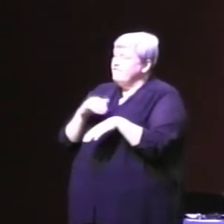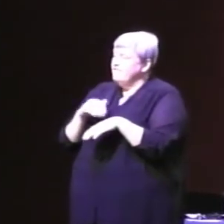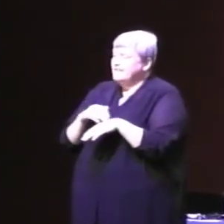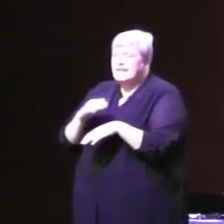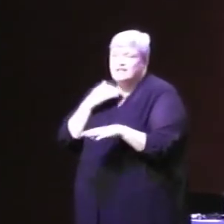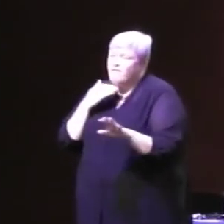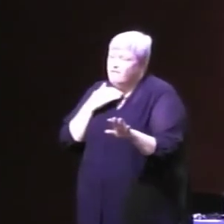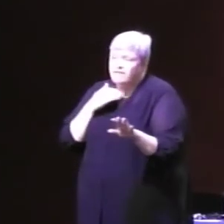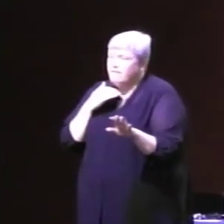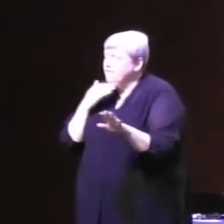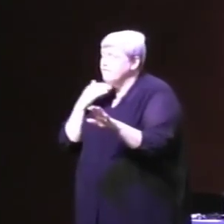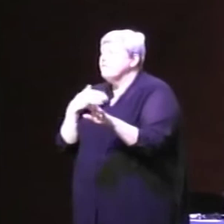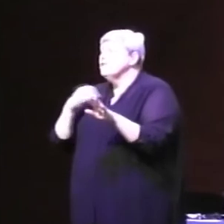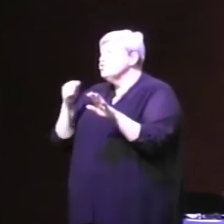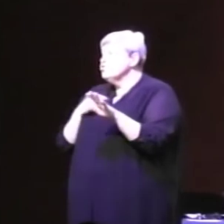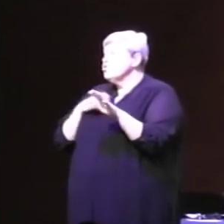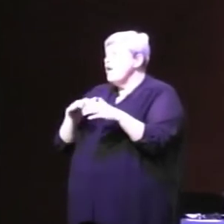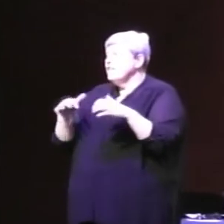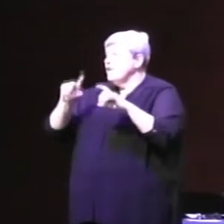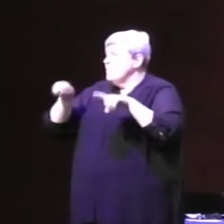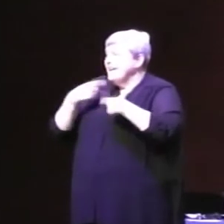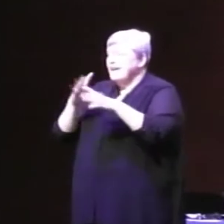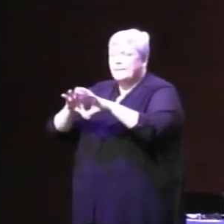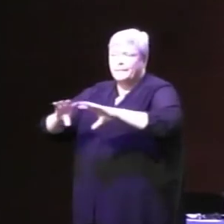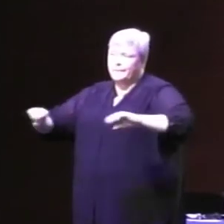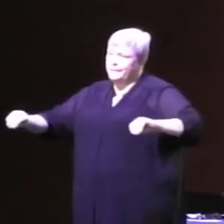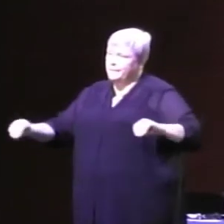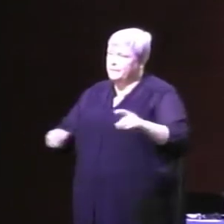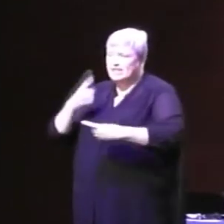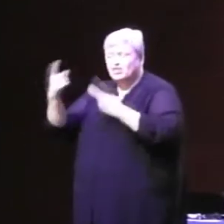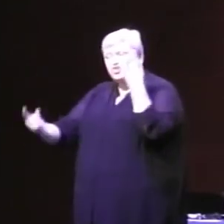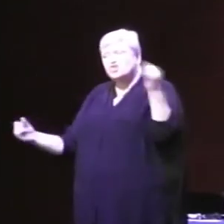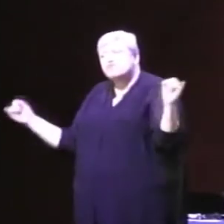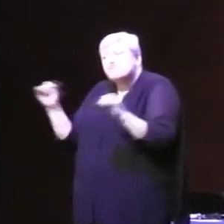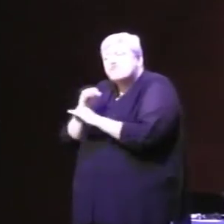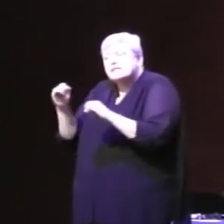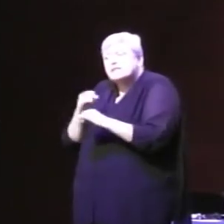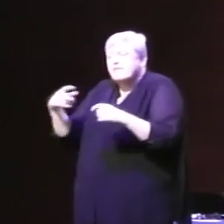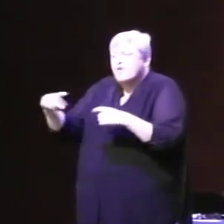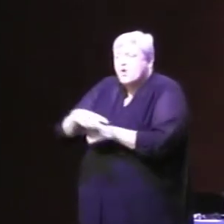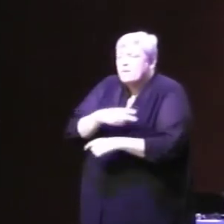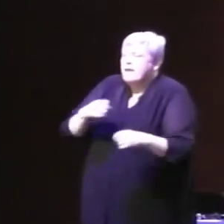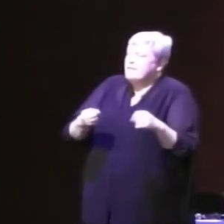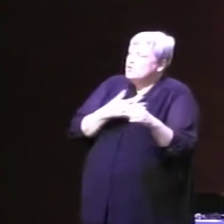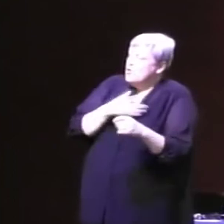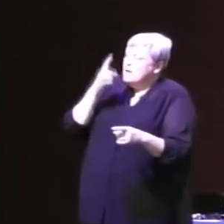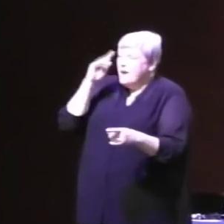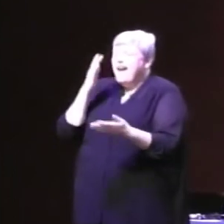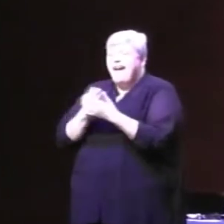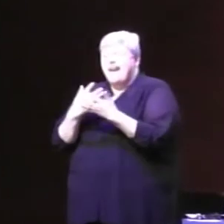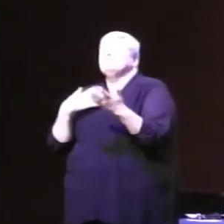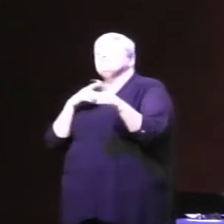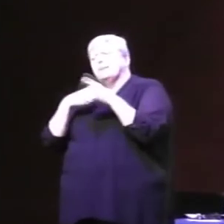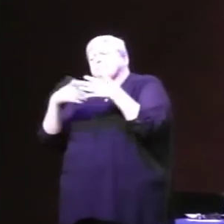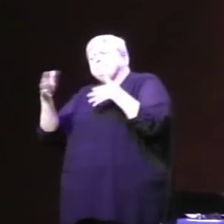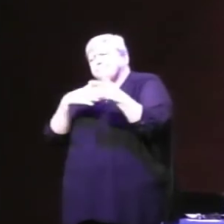enough. The Scottish Government cannot resolve every crisis created by the austerity of the Tory Government, but they can mitigate the crisis in